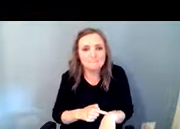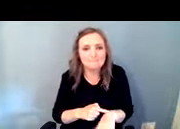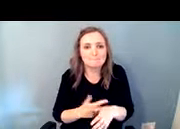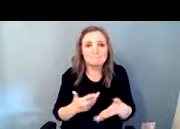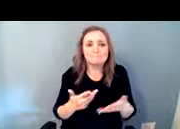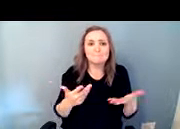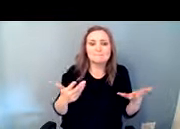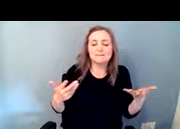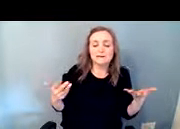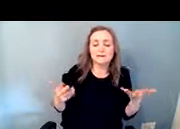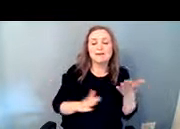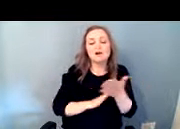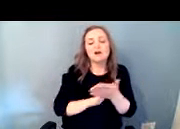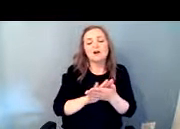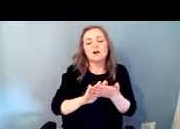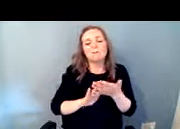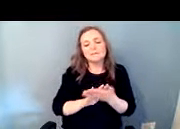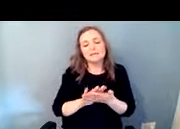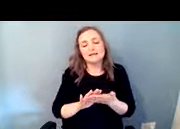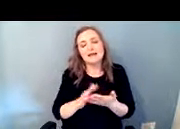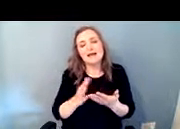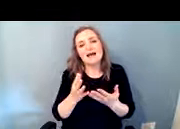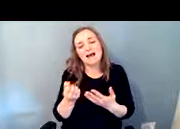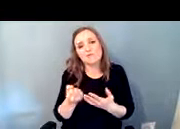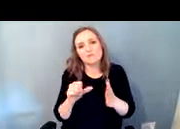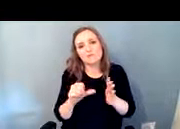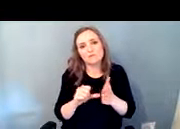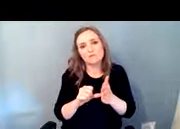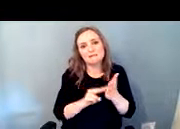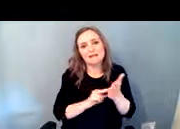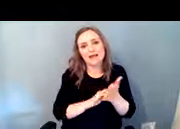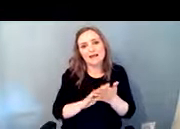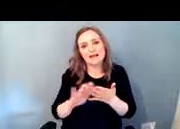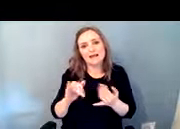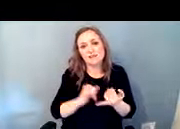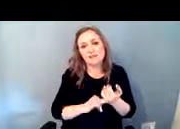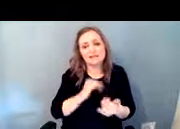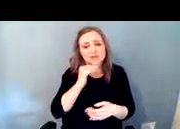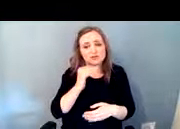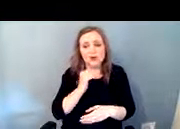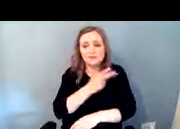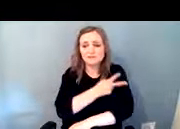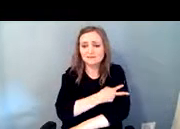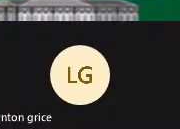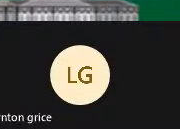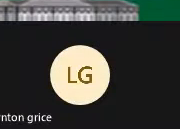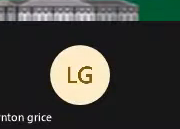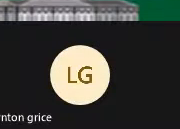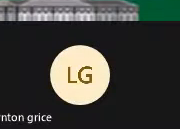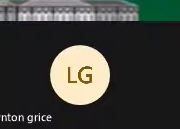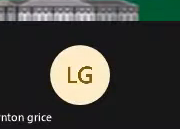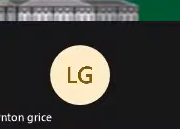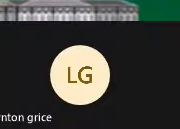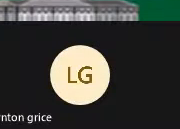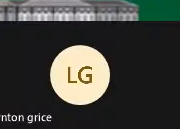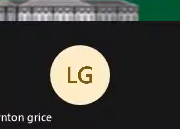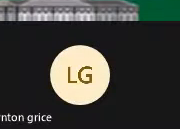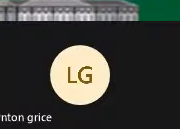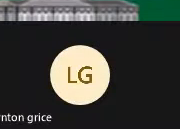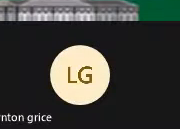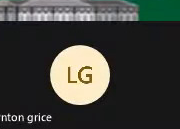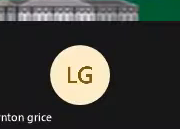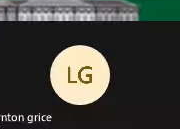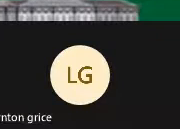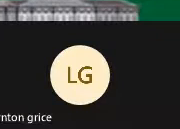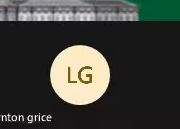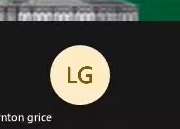we have massive workforce issues in the NHS that we had prior to any COVID pandemic. But COVID,